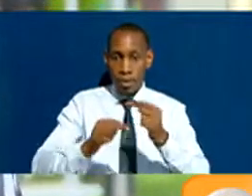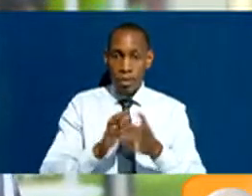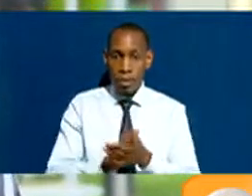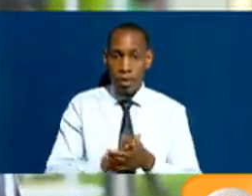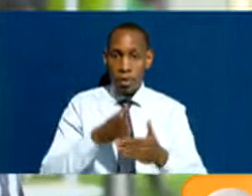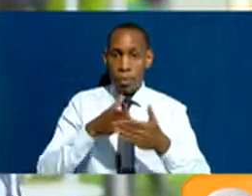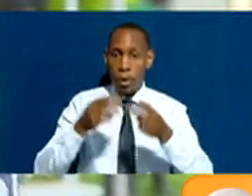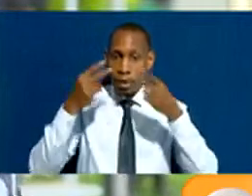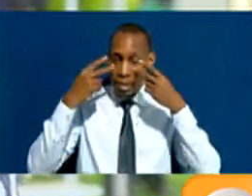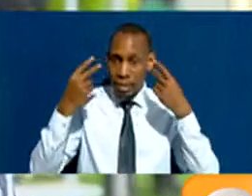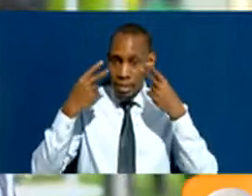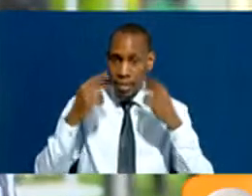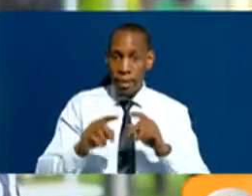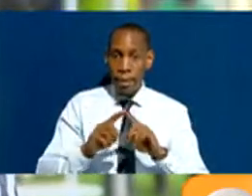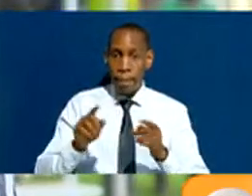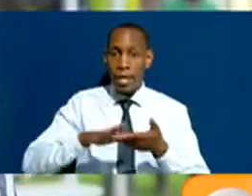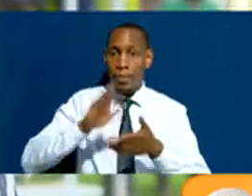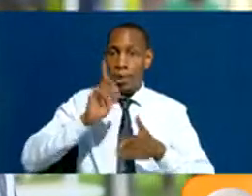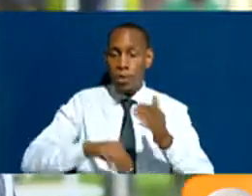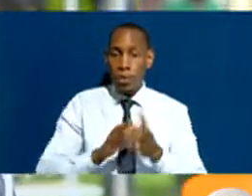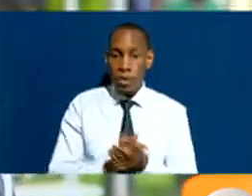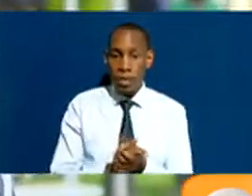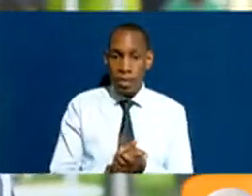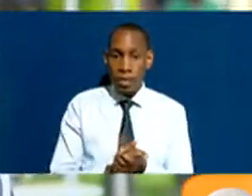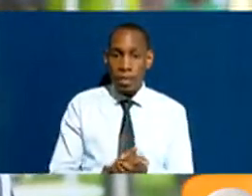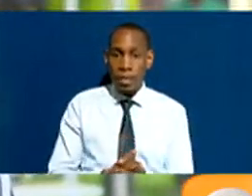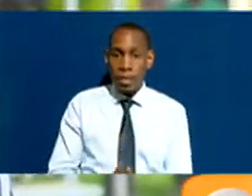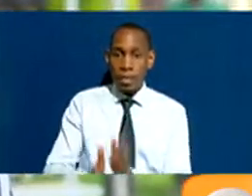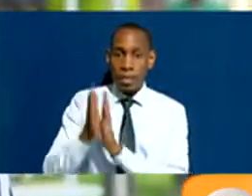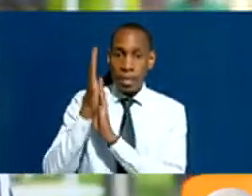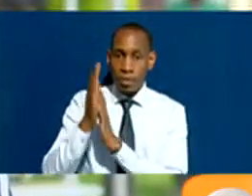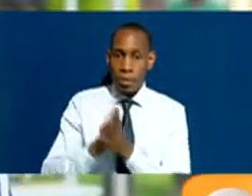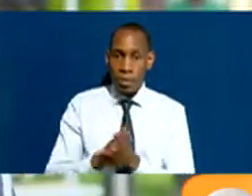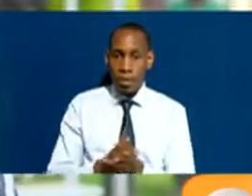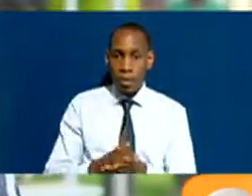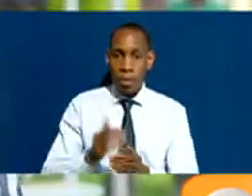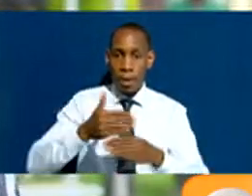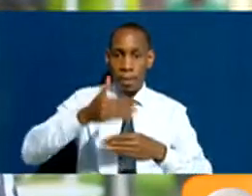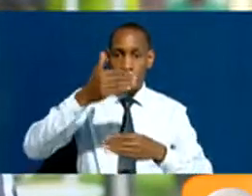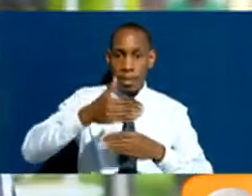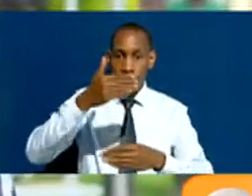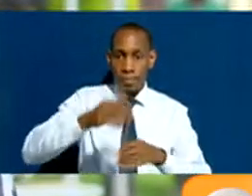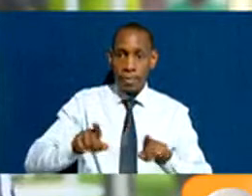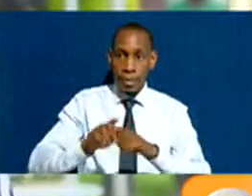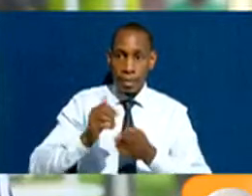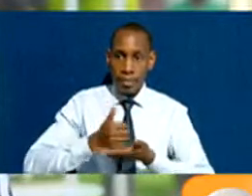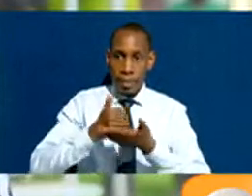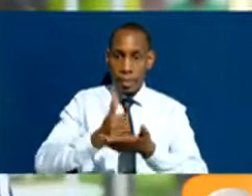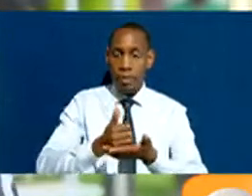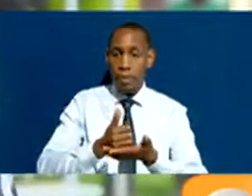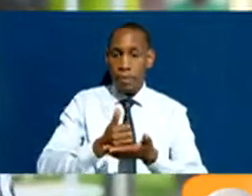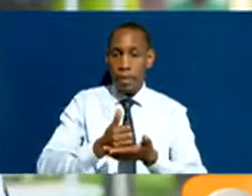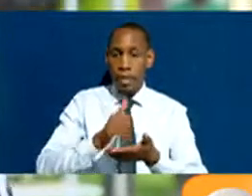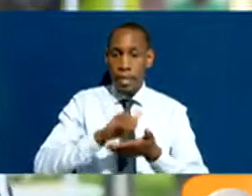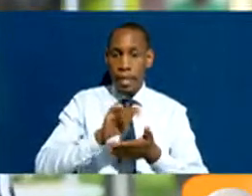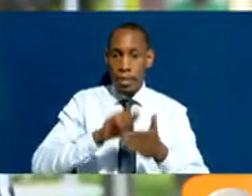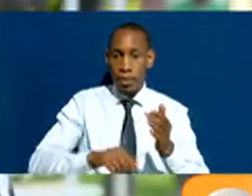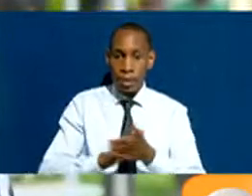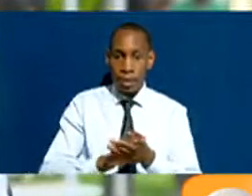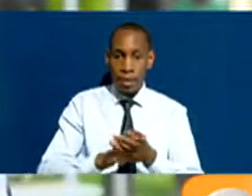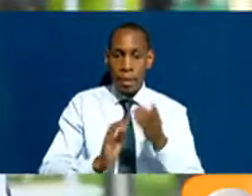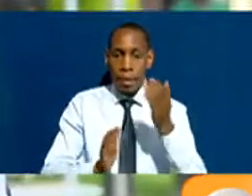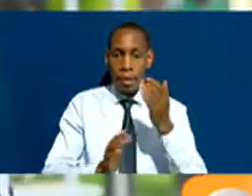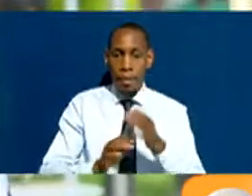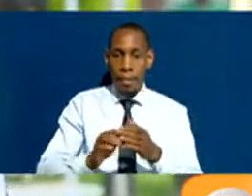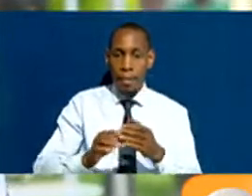bad elements. But even so, bolstering the security along Kenya's borders will also help in ensuring that bad